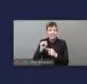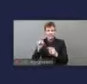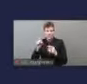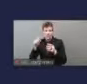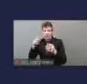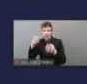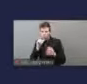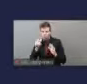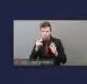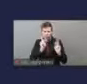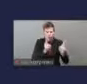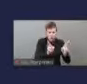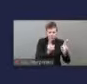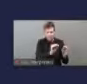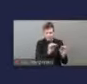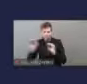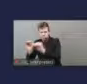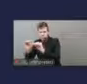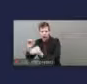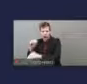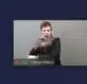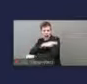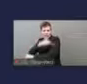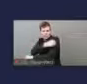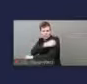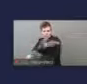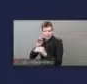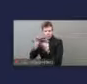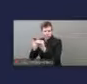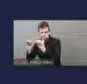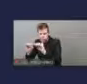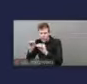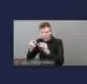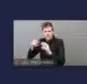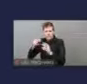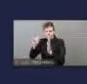lose. It's still too many. Grim milestone, we're at